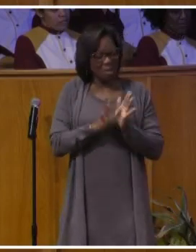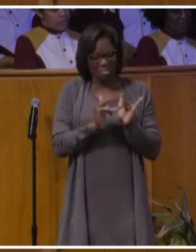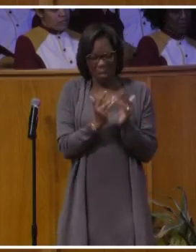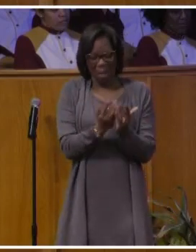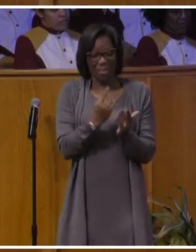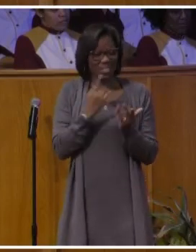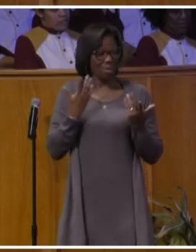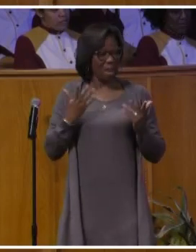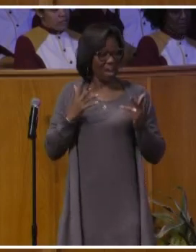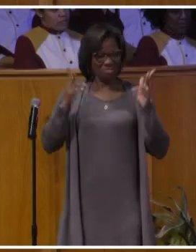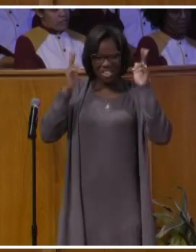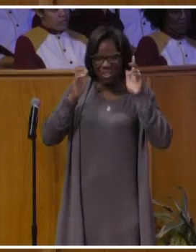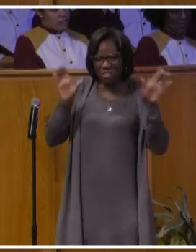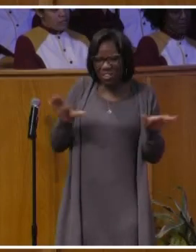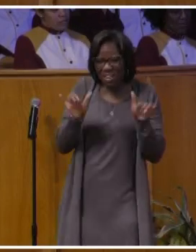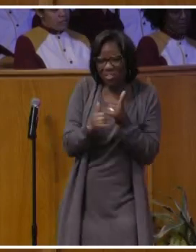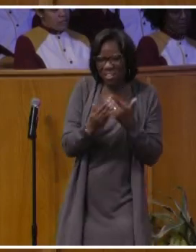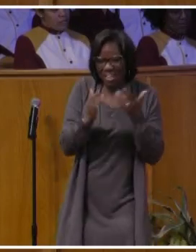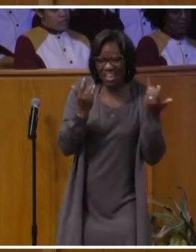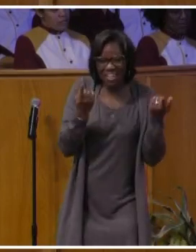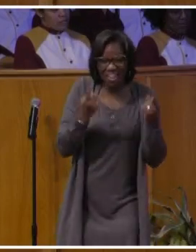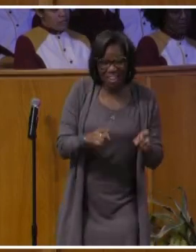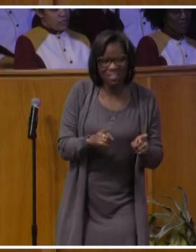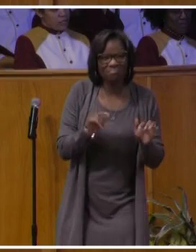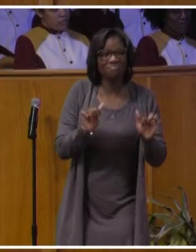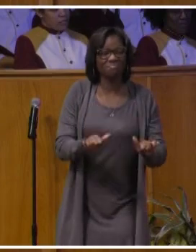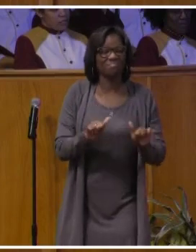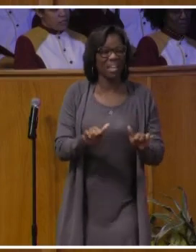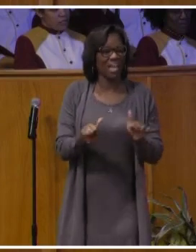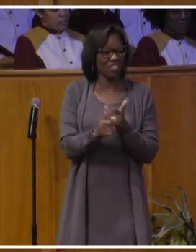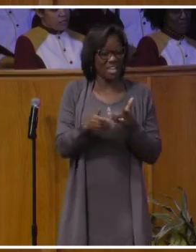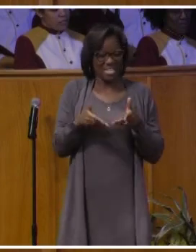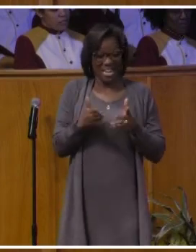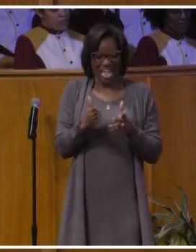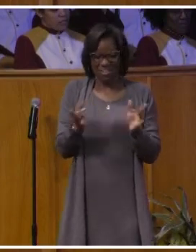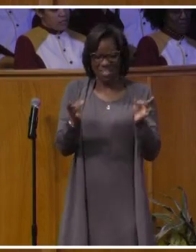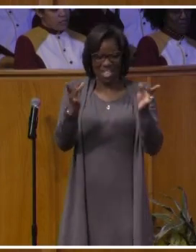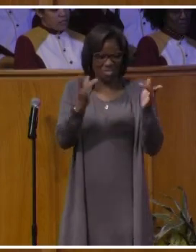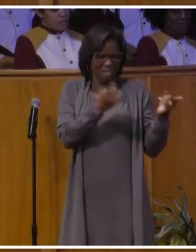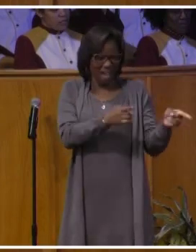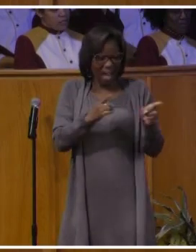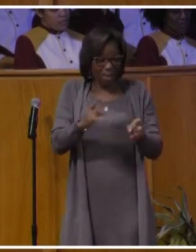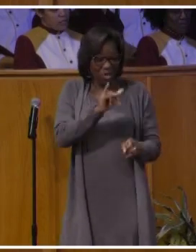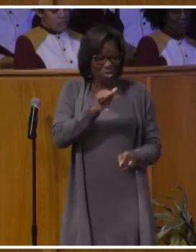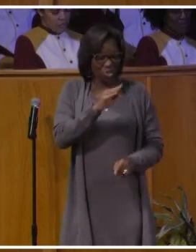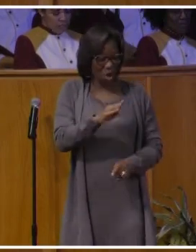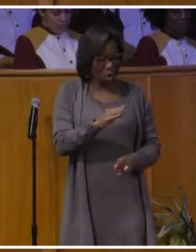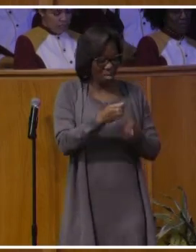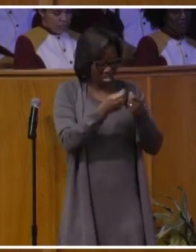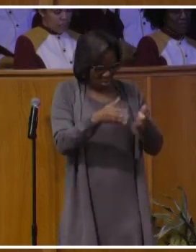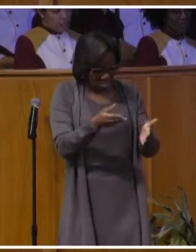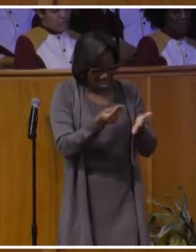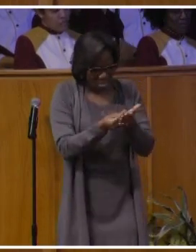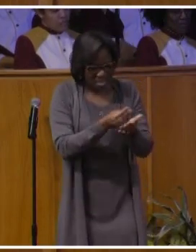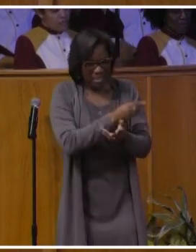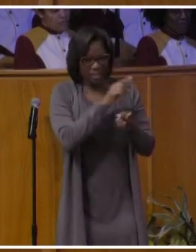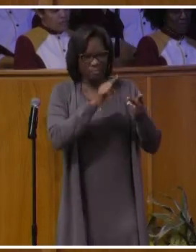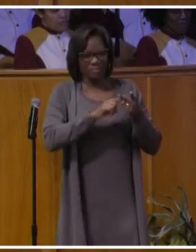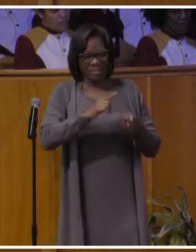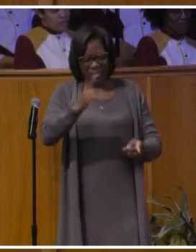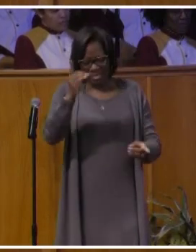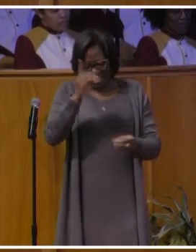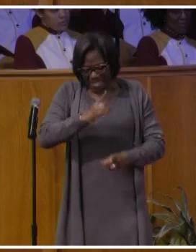the devil has done everything that he can, after he's allowed disaster to take his fortune, after disease